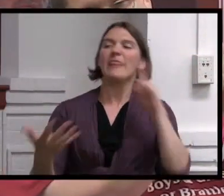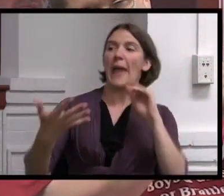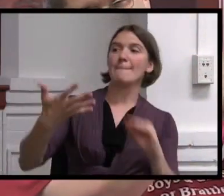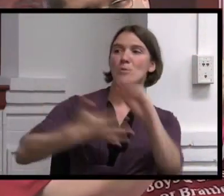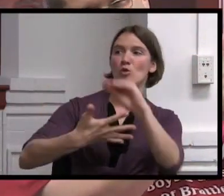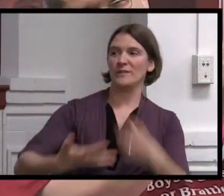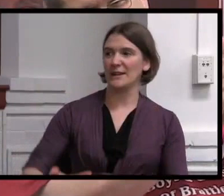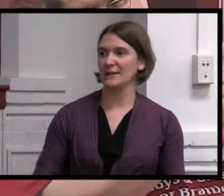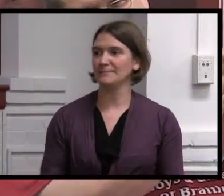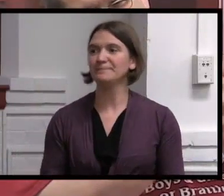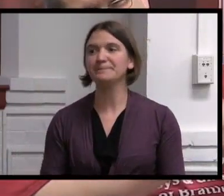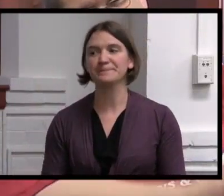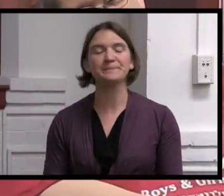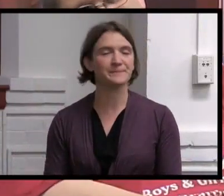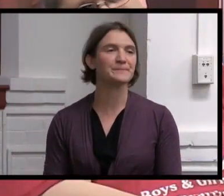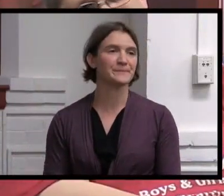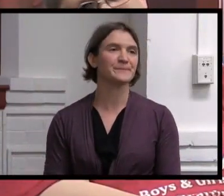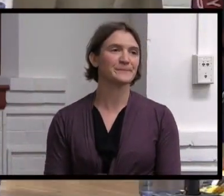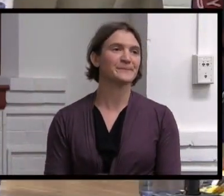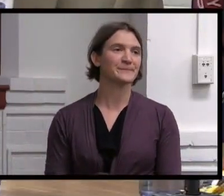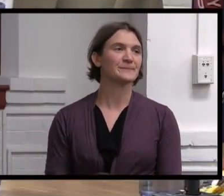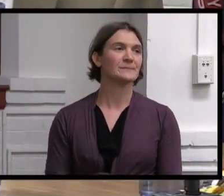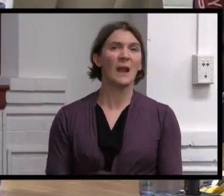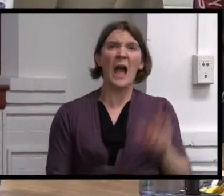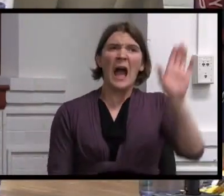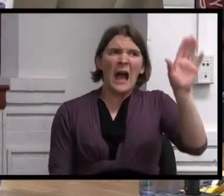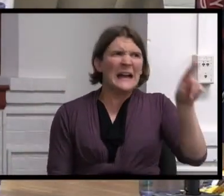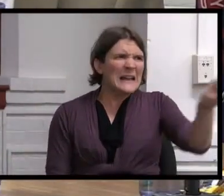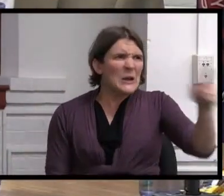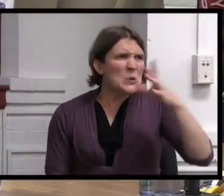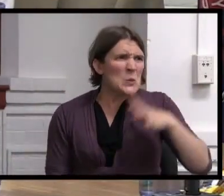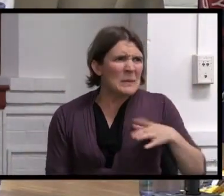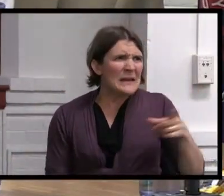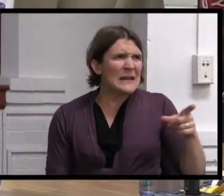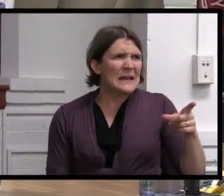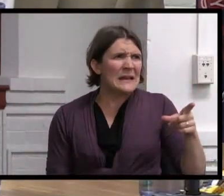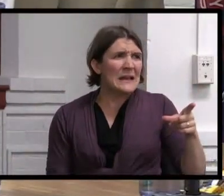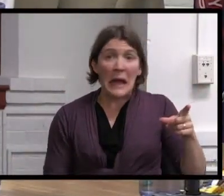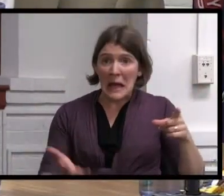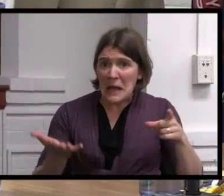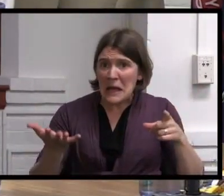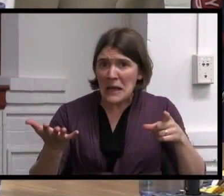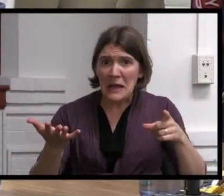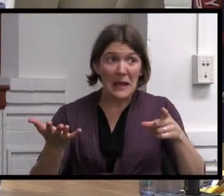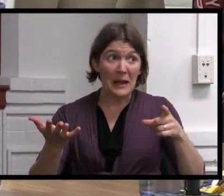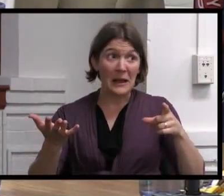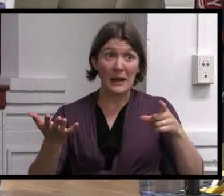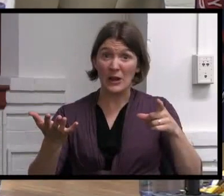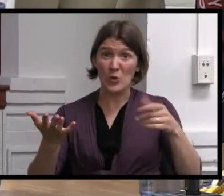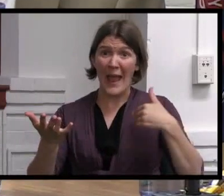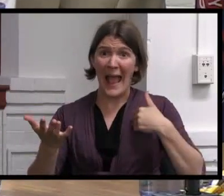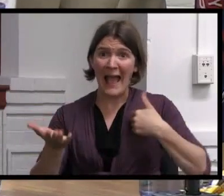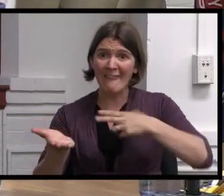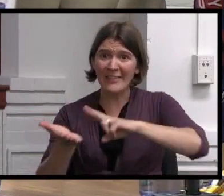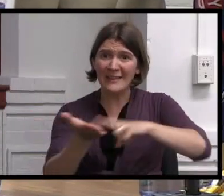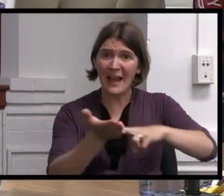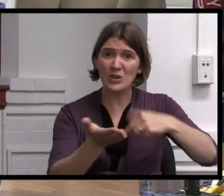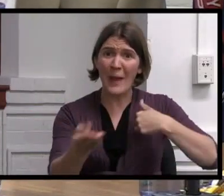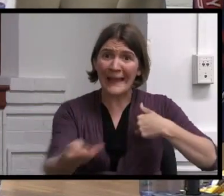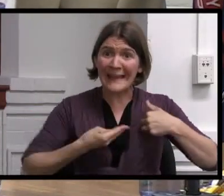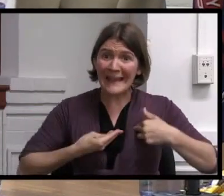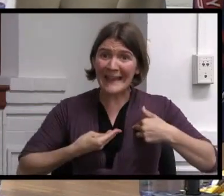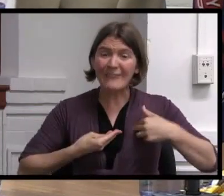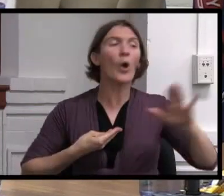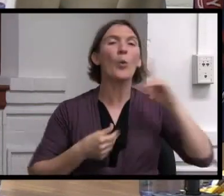is there a with me? We're going to get it